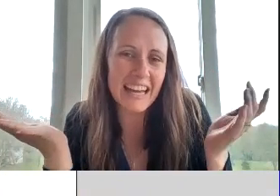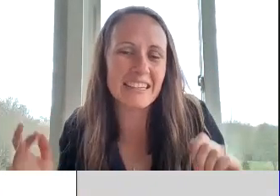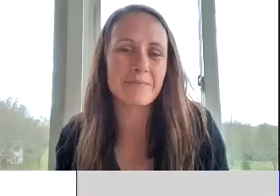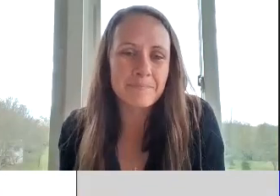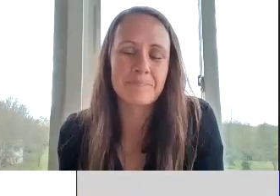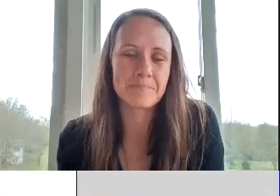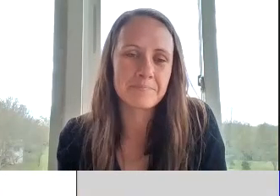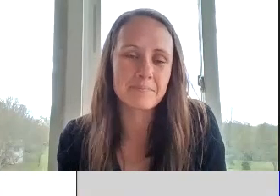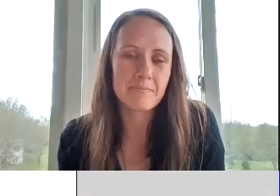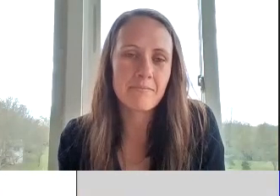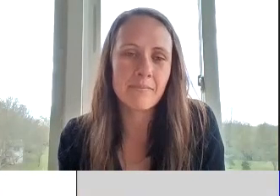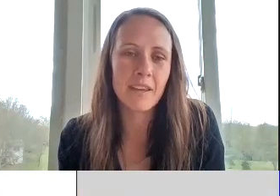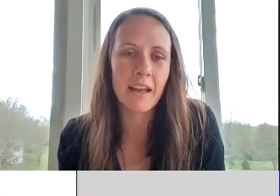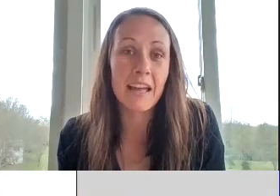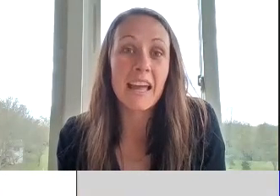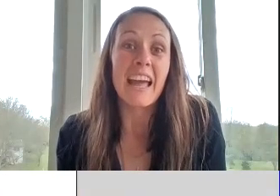the cat?